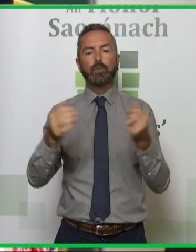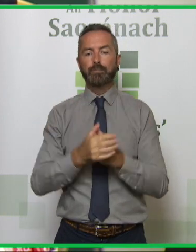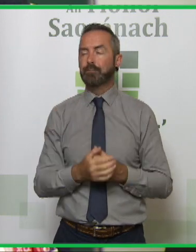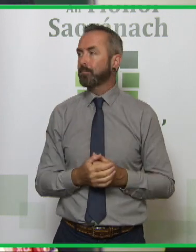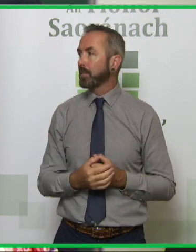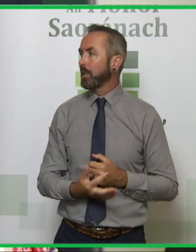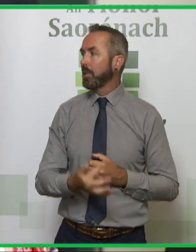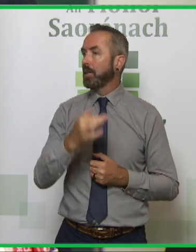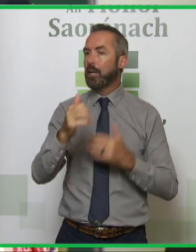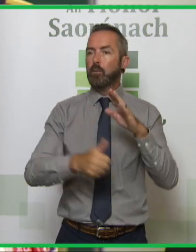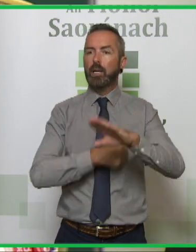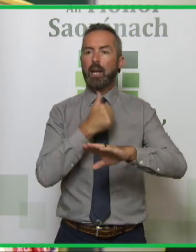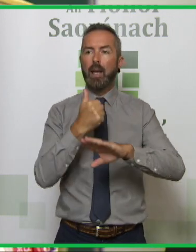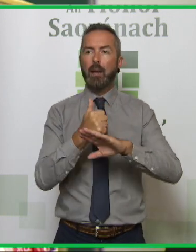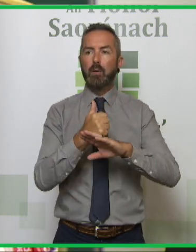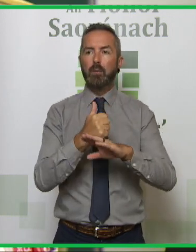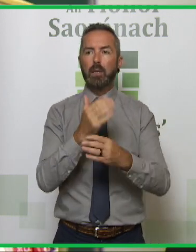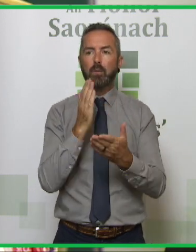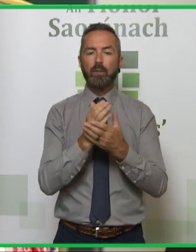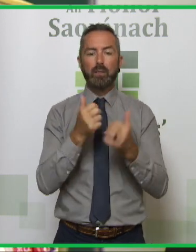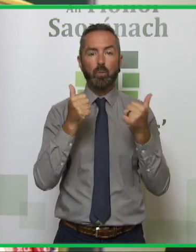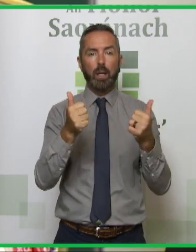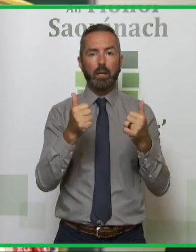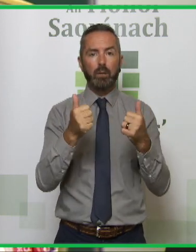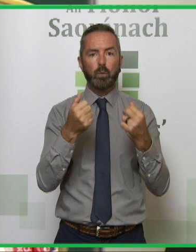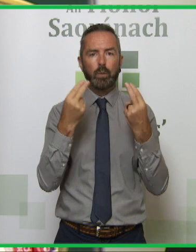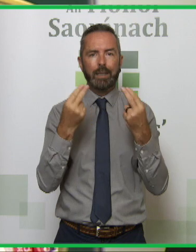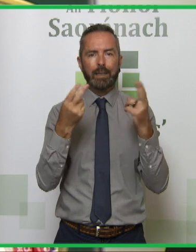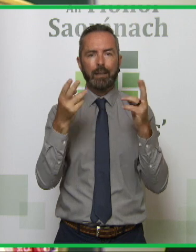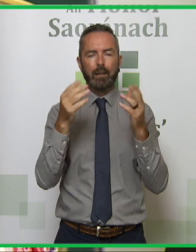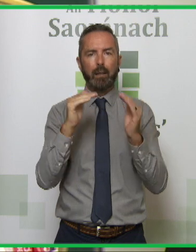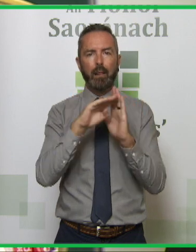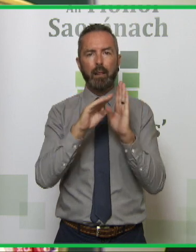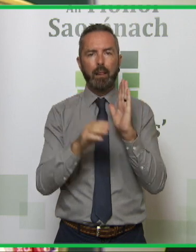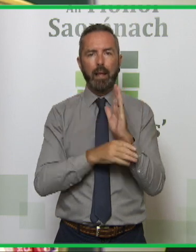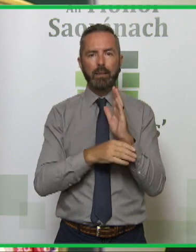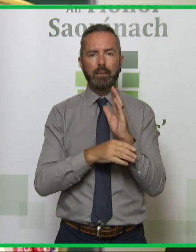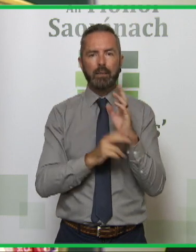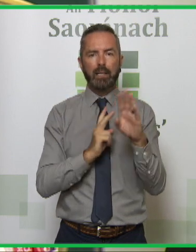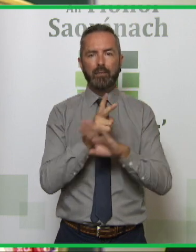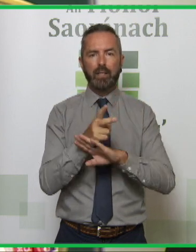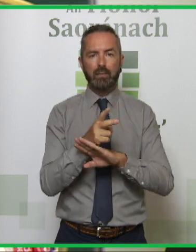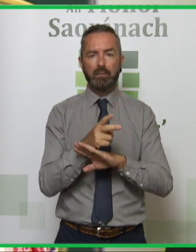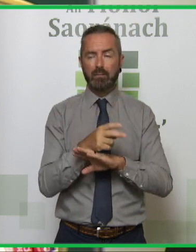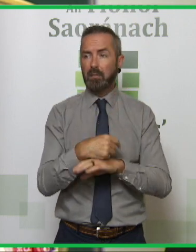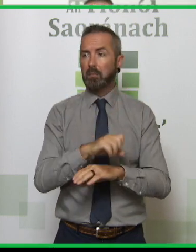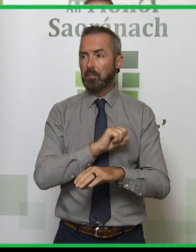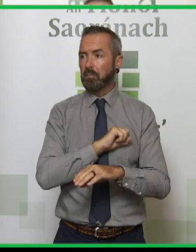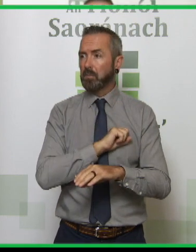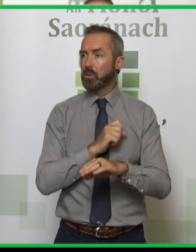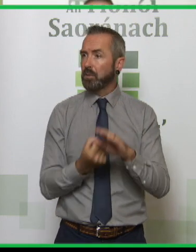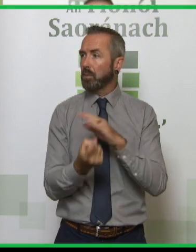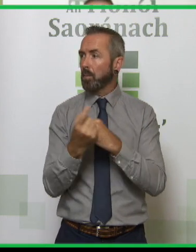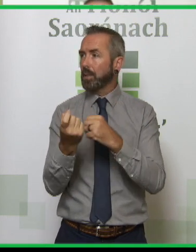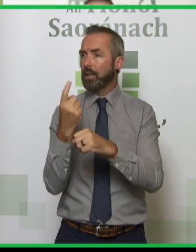we implement prevention well, we reduce the need for more curative interventions. And that's kind of been a theme of the Assembly from what I've seen. We've had Giovanna